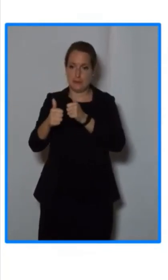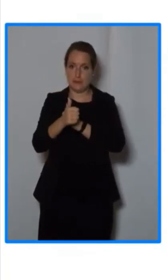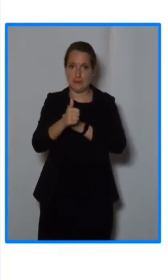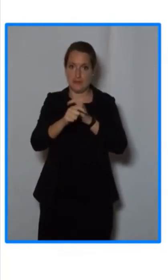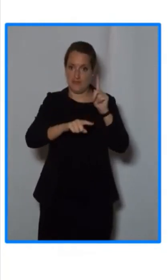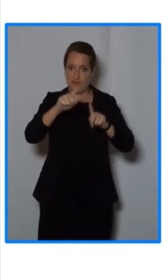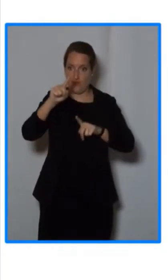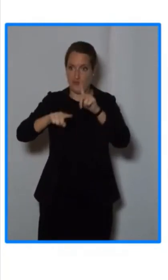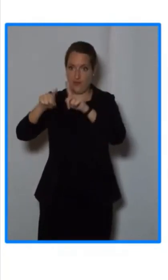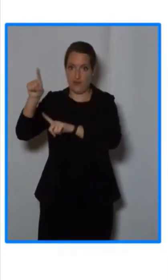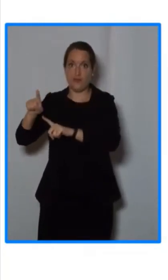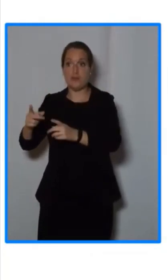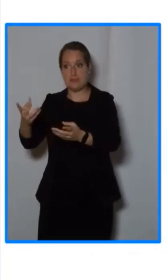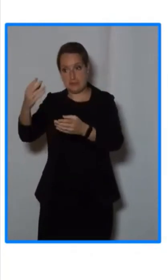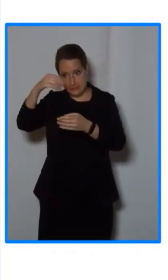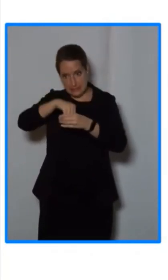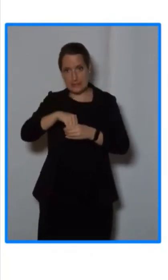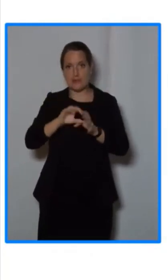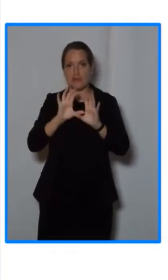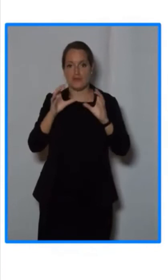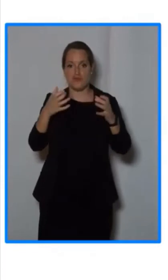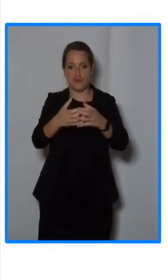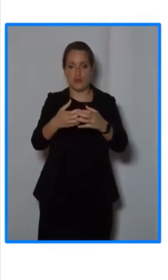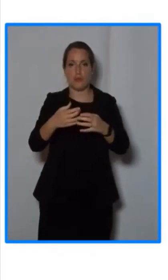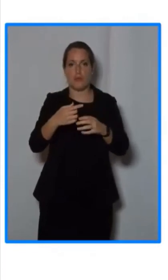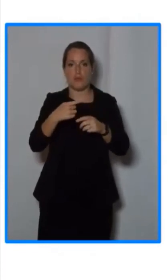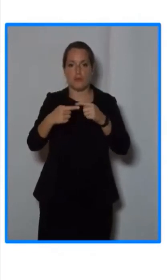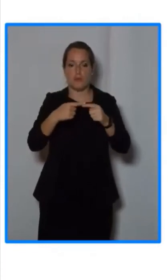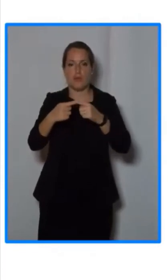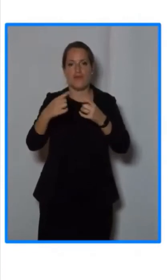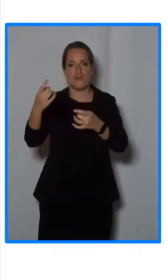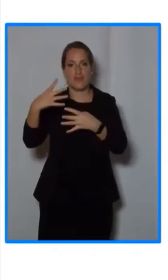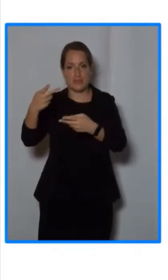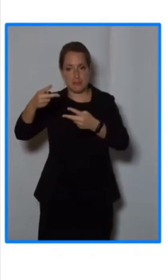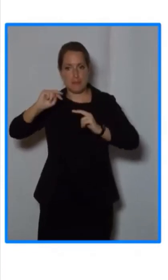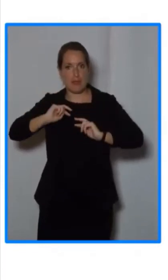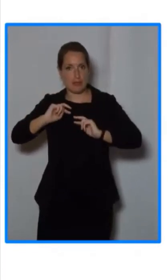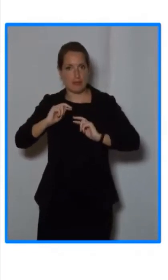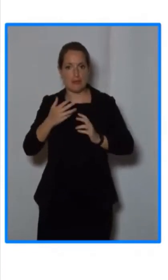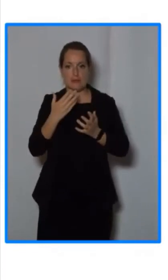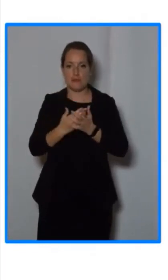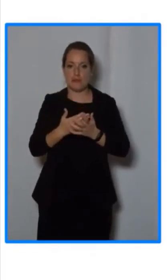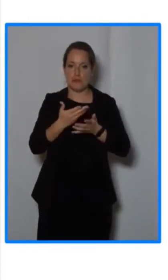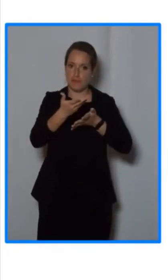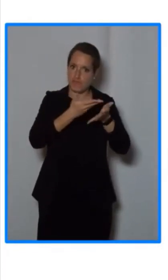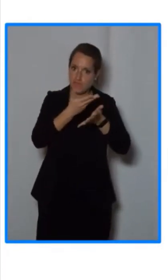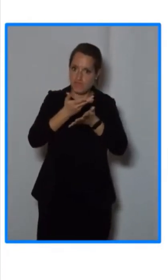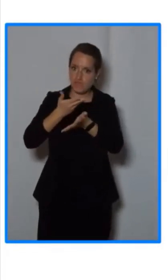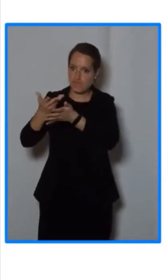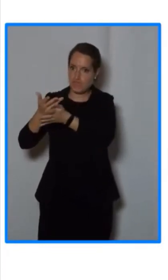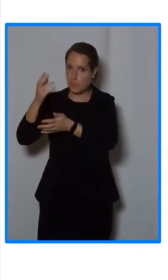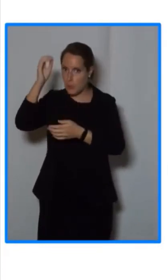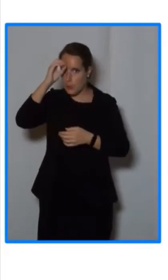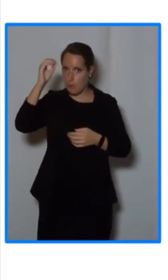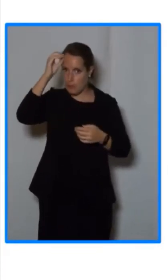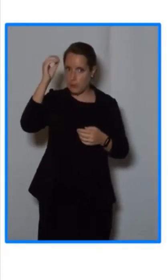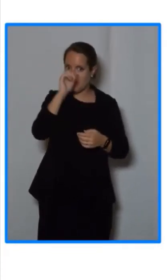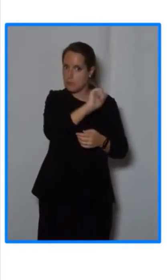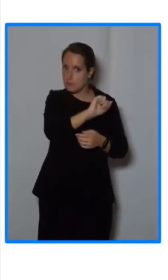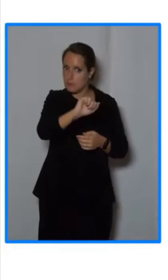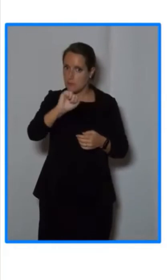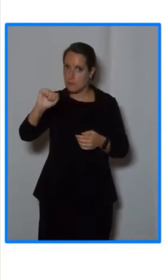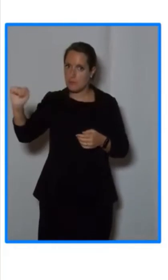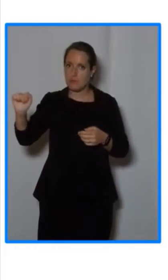into your user personas and user stories, and involve real people with diverse needs when you conduct user testing as